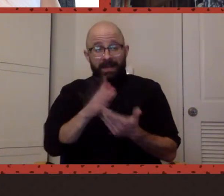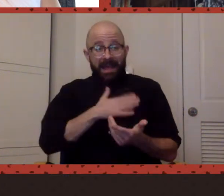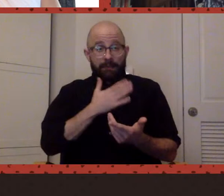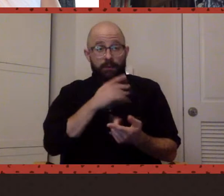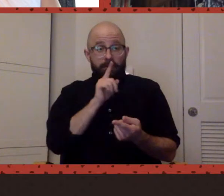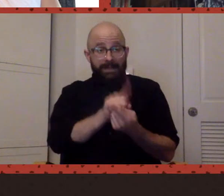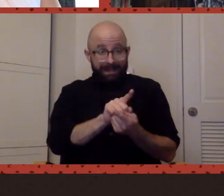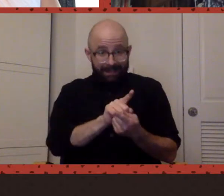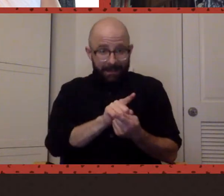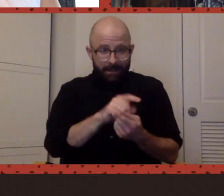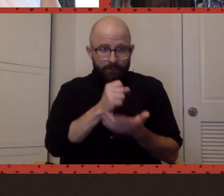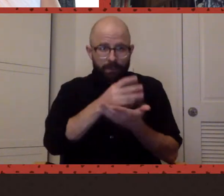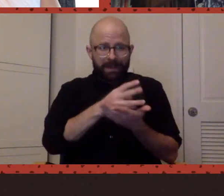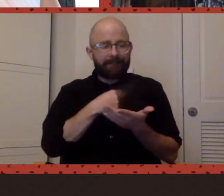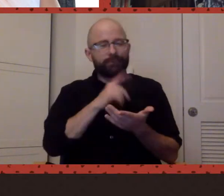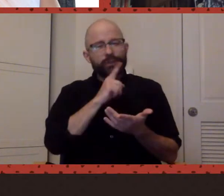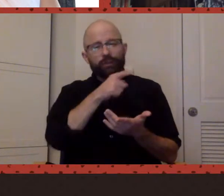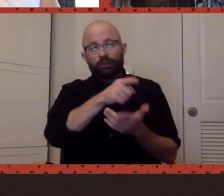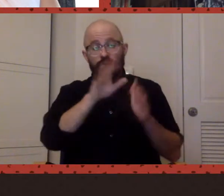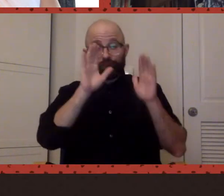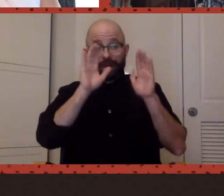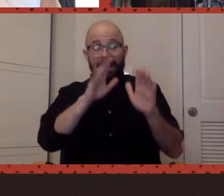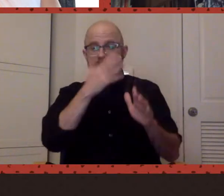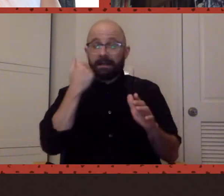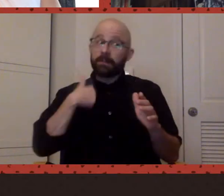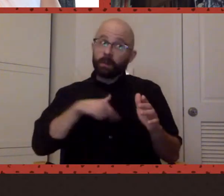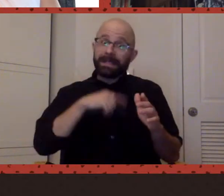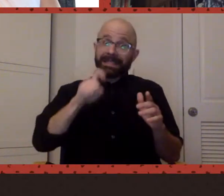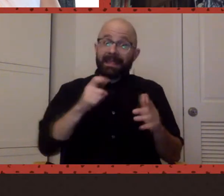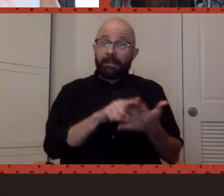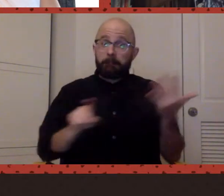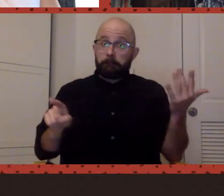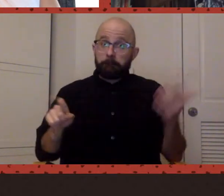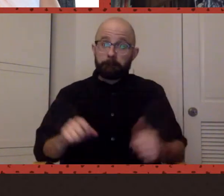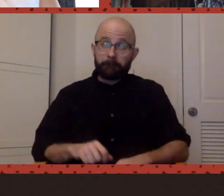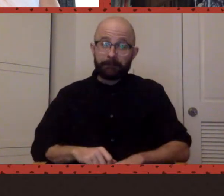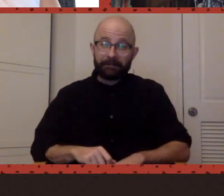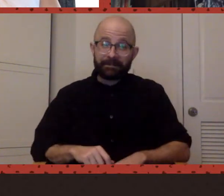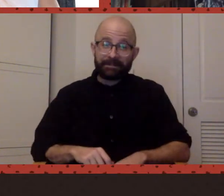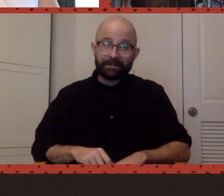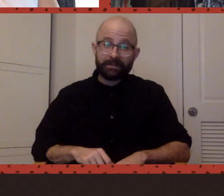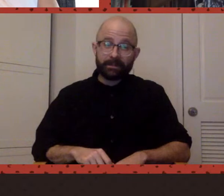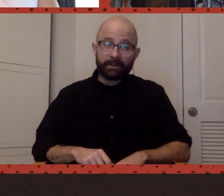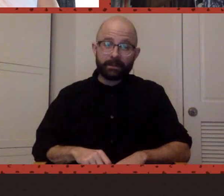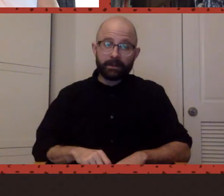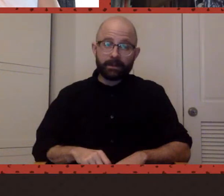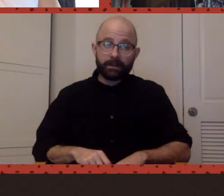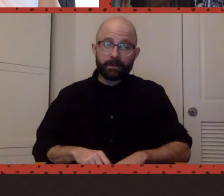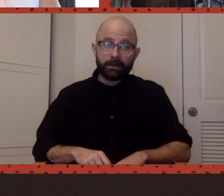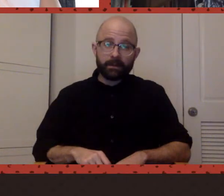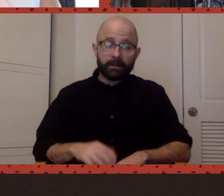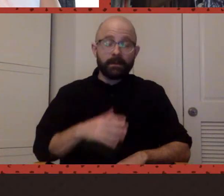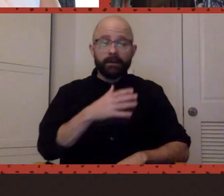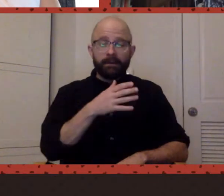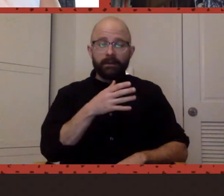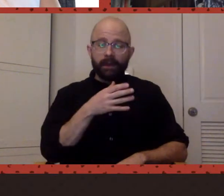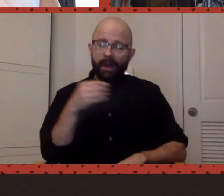I'm sure you're great, because we need them, and I hope